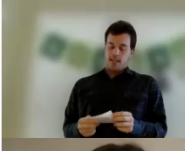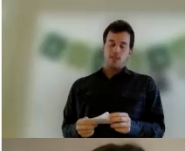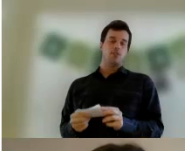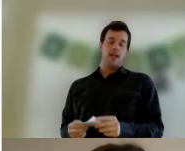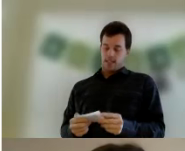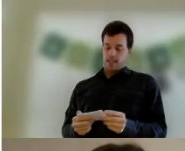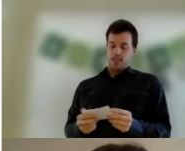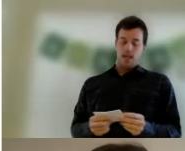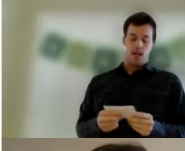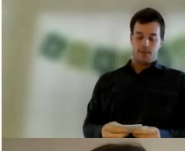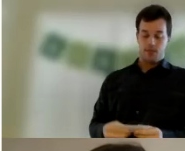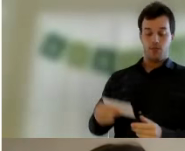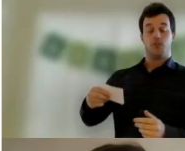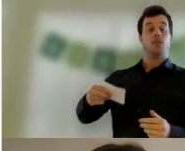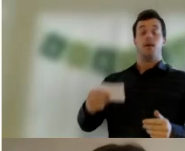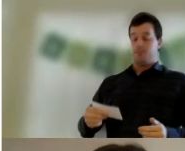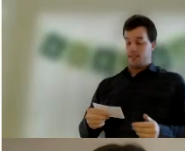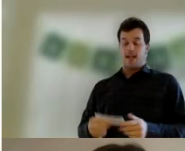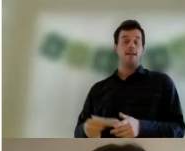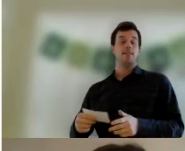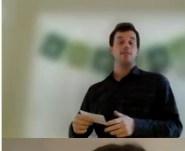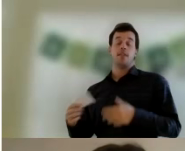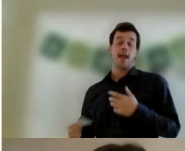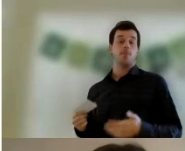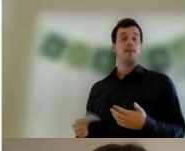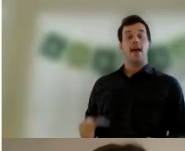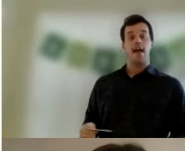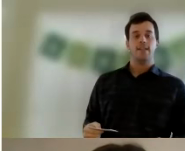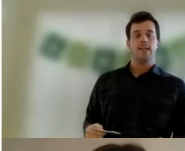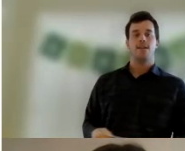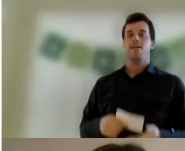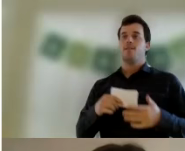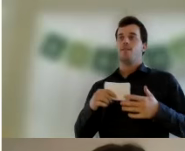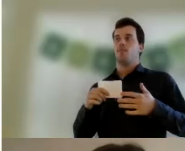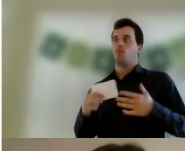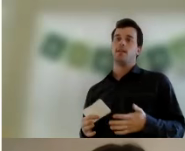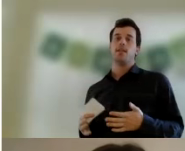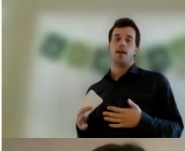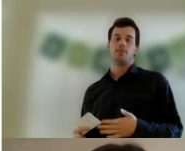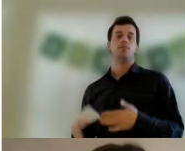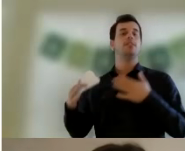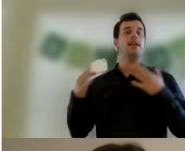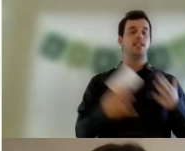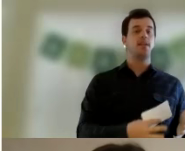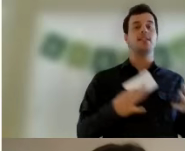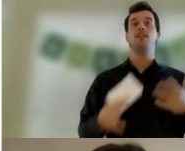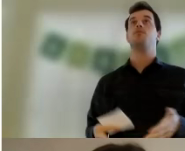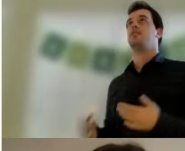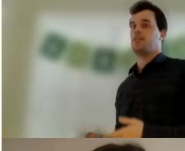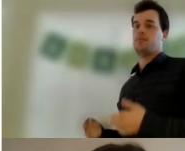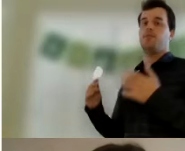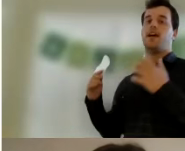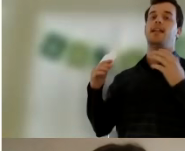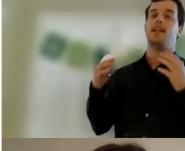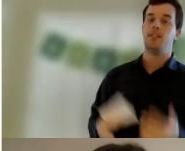Now, I'd like to address the obstacles for applying for the ARP Act. One obstacle is that expense and